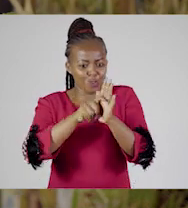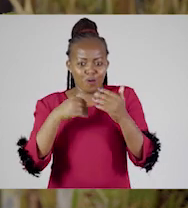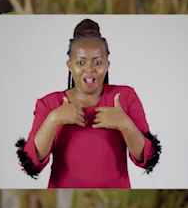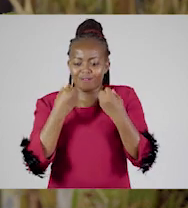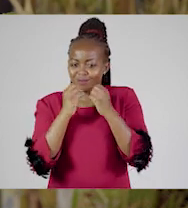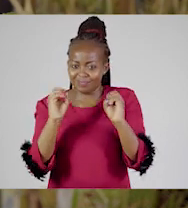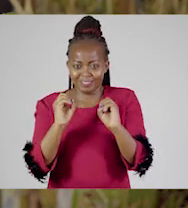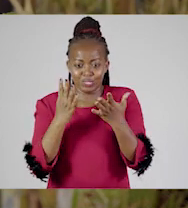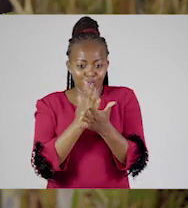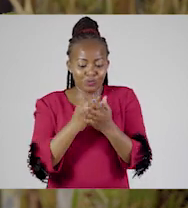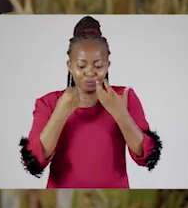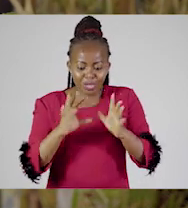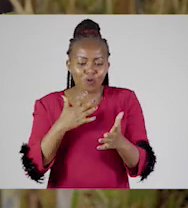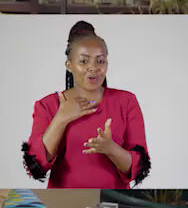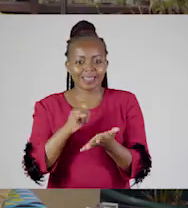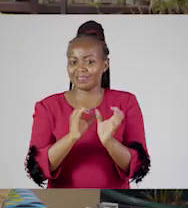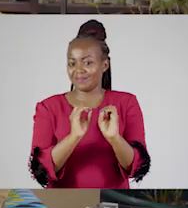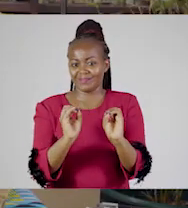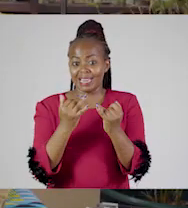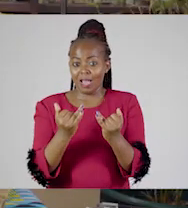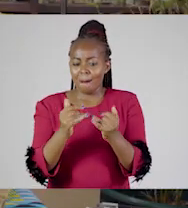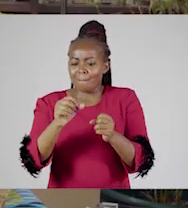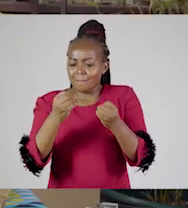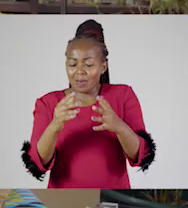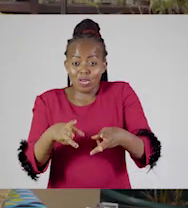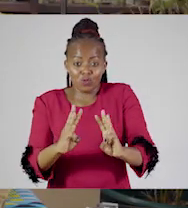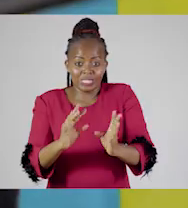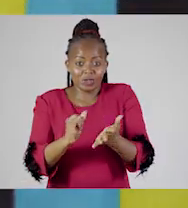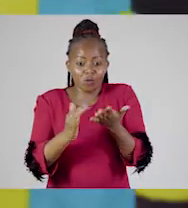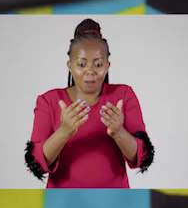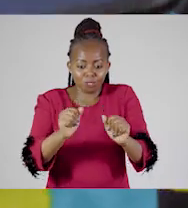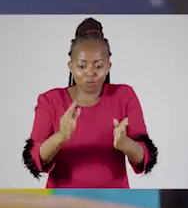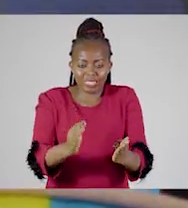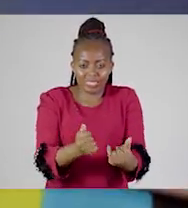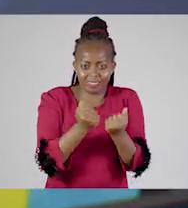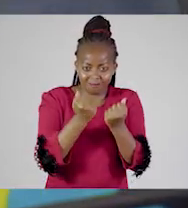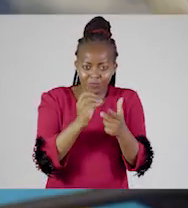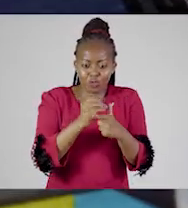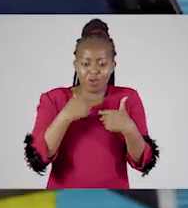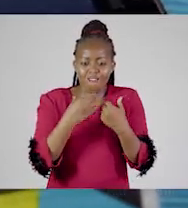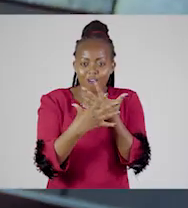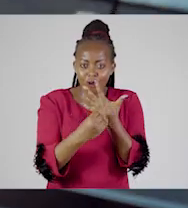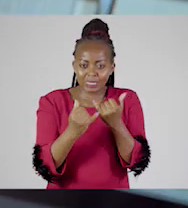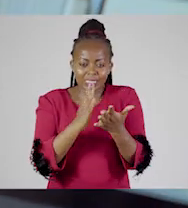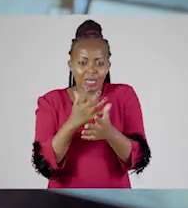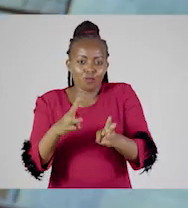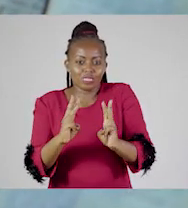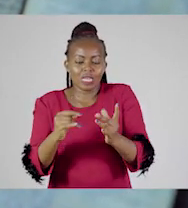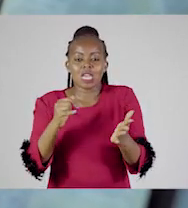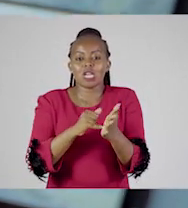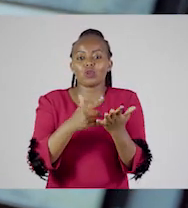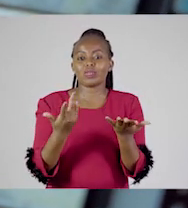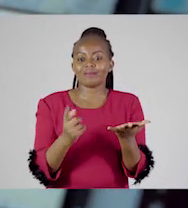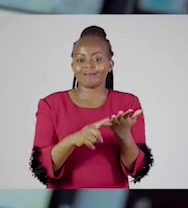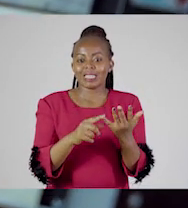photographs will be lost, you know, and we don't want that. Now, there are many ways to back up our photos or create copies of them. Some of these ways